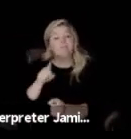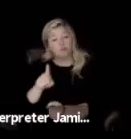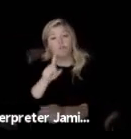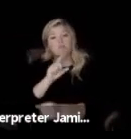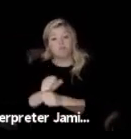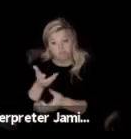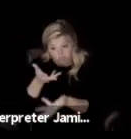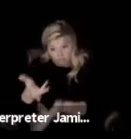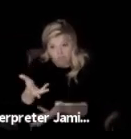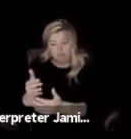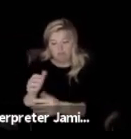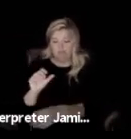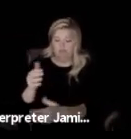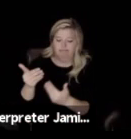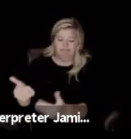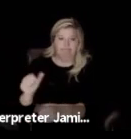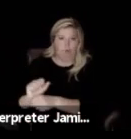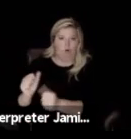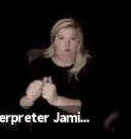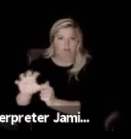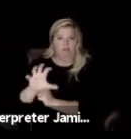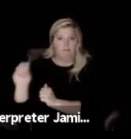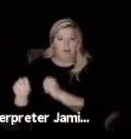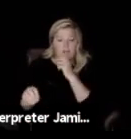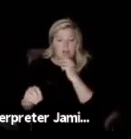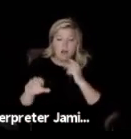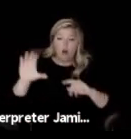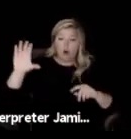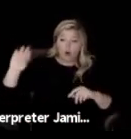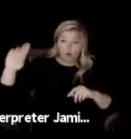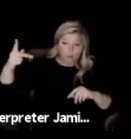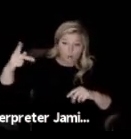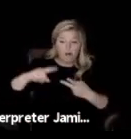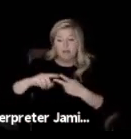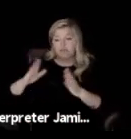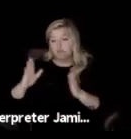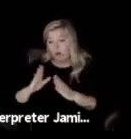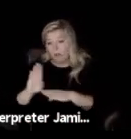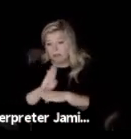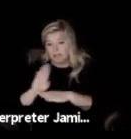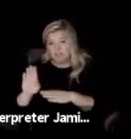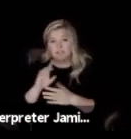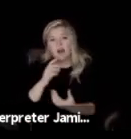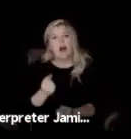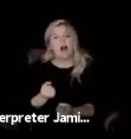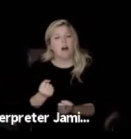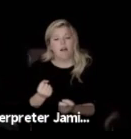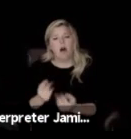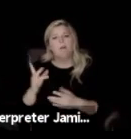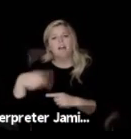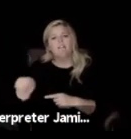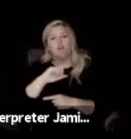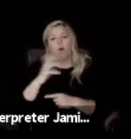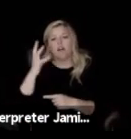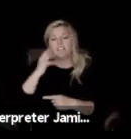with businesses, whether corporate or small businesses. Shelby, you can end this one and then you can put up the next one.